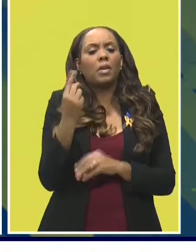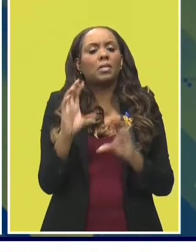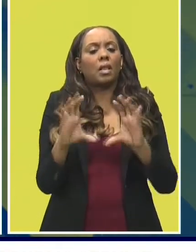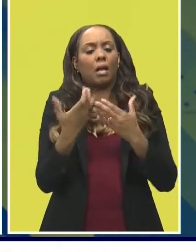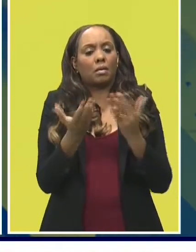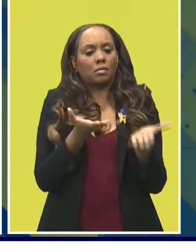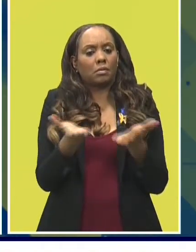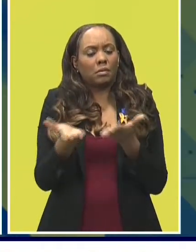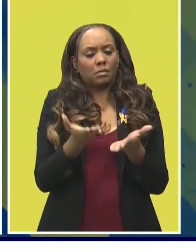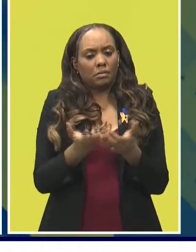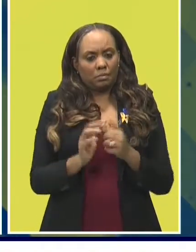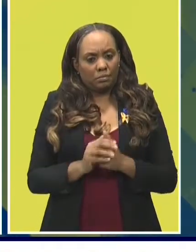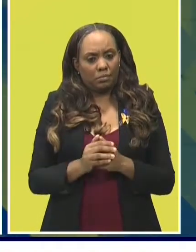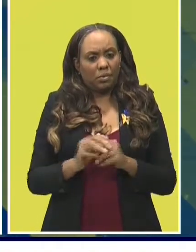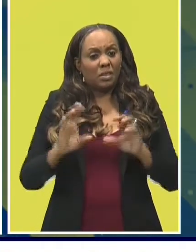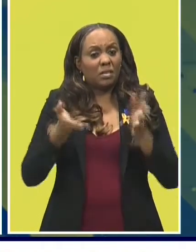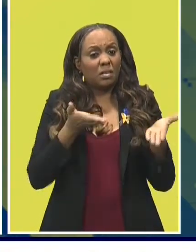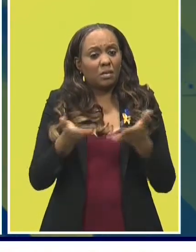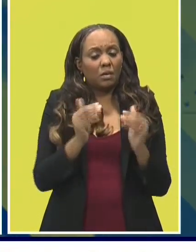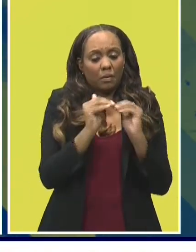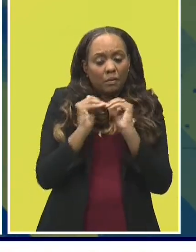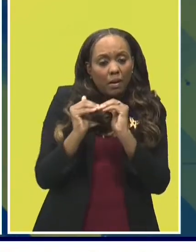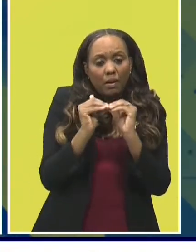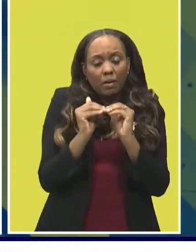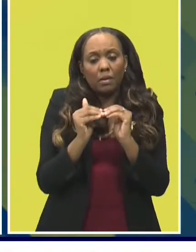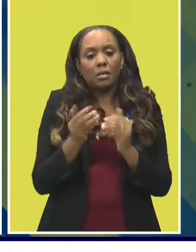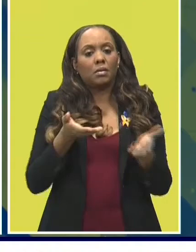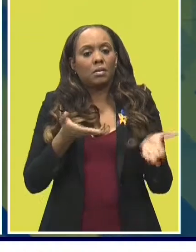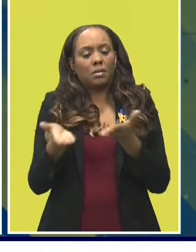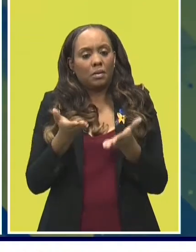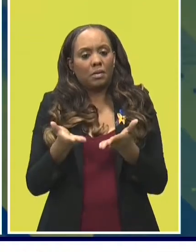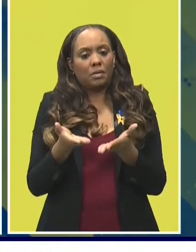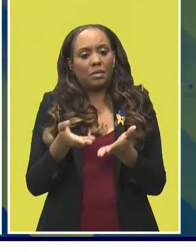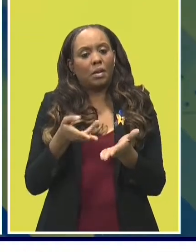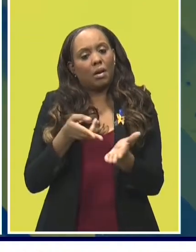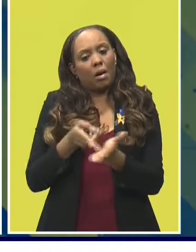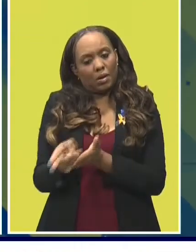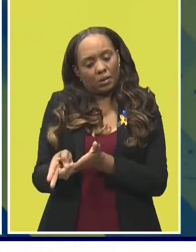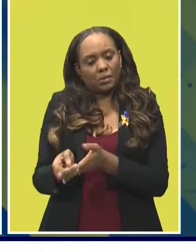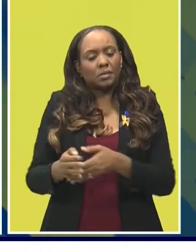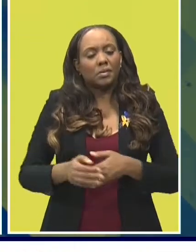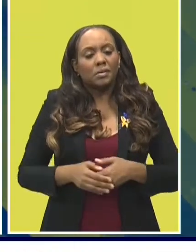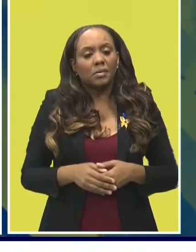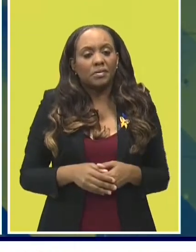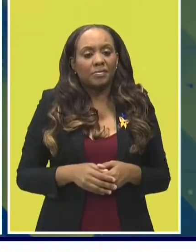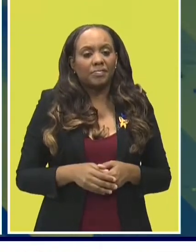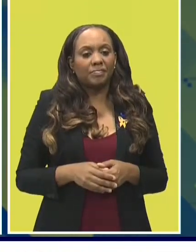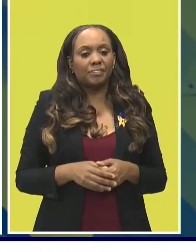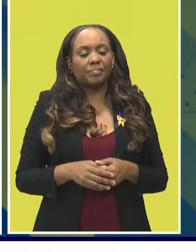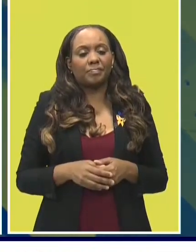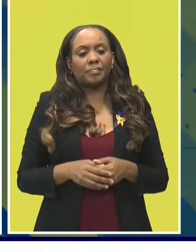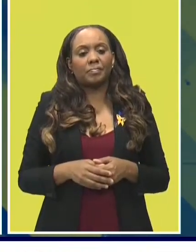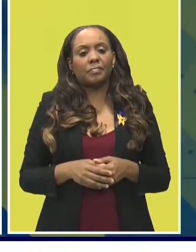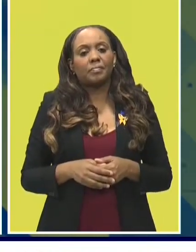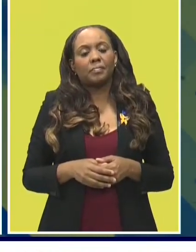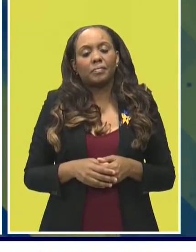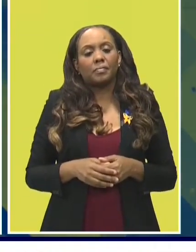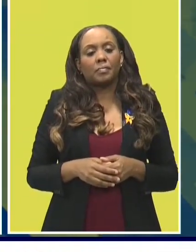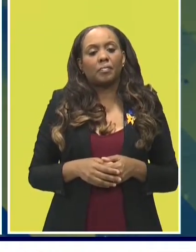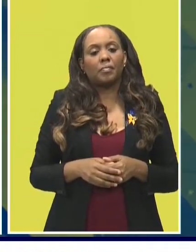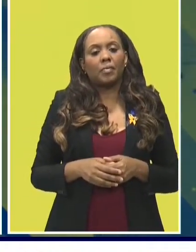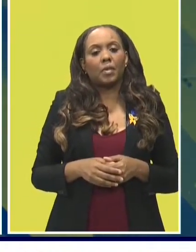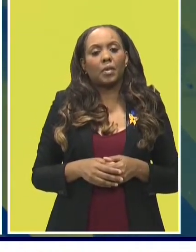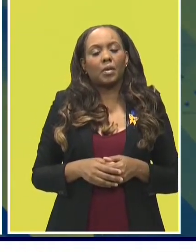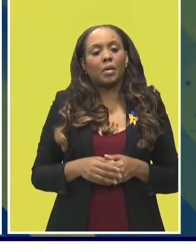fair and honest. We will treat those whom we serve just as we would